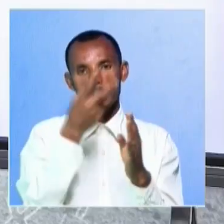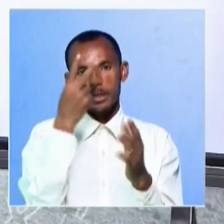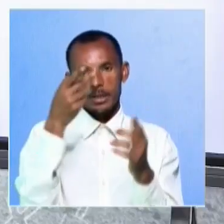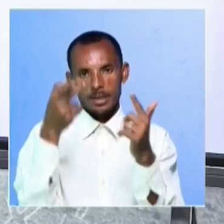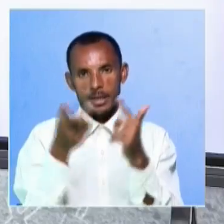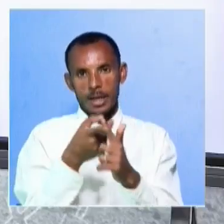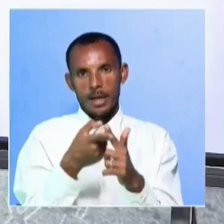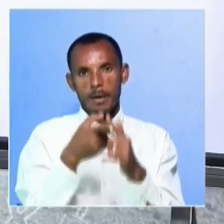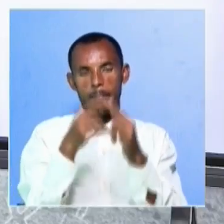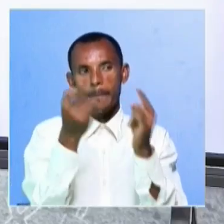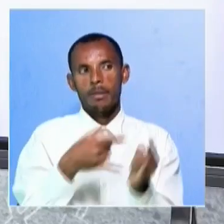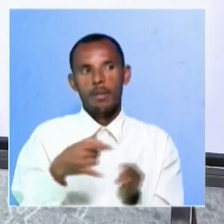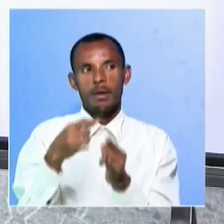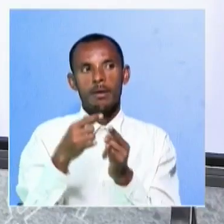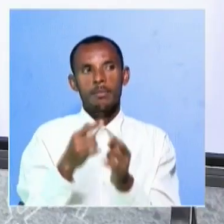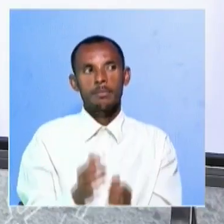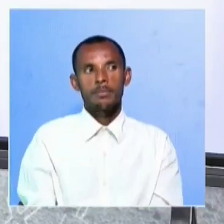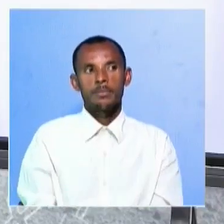method.